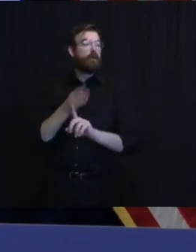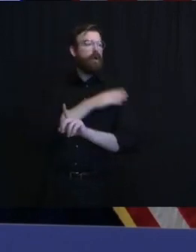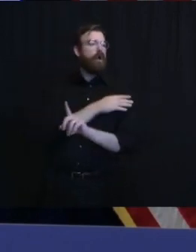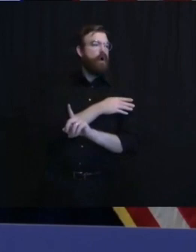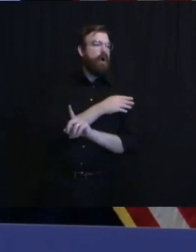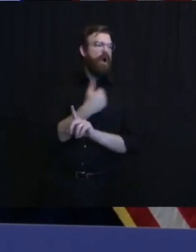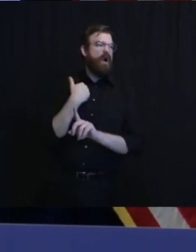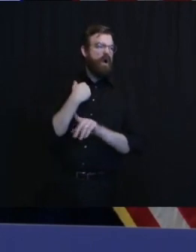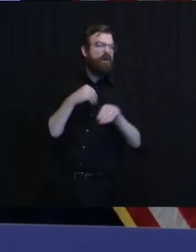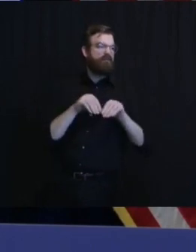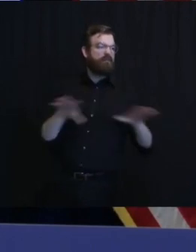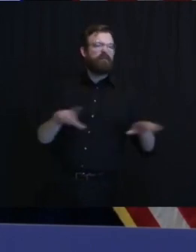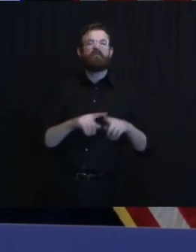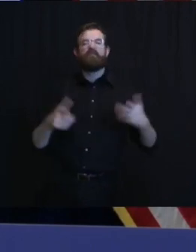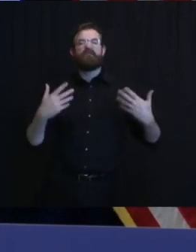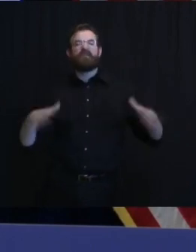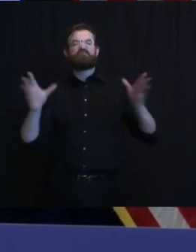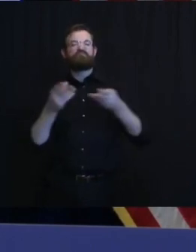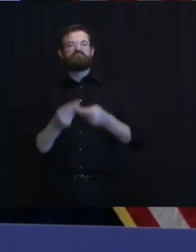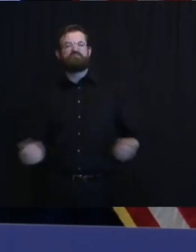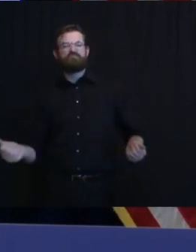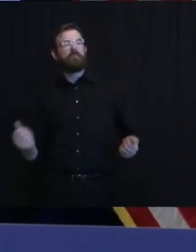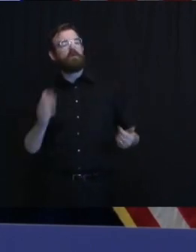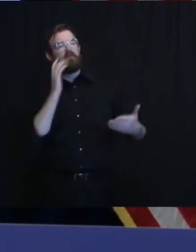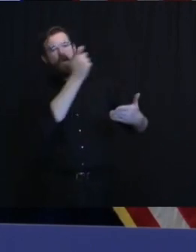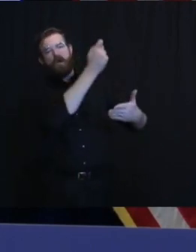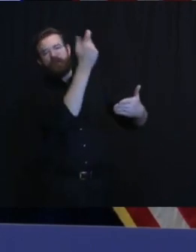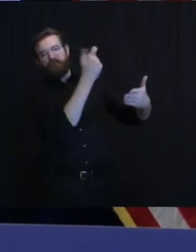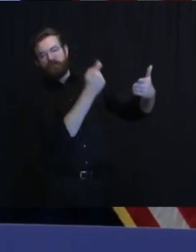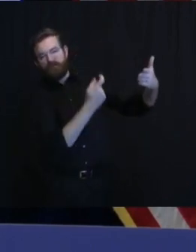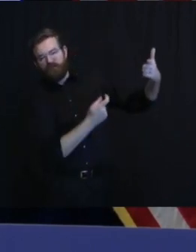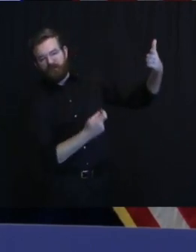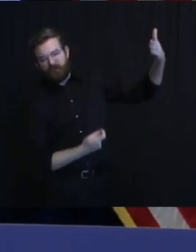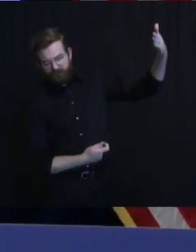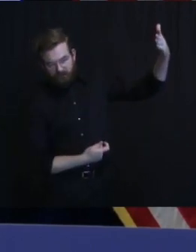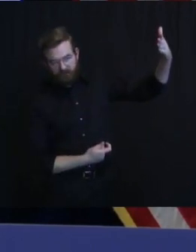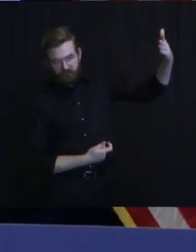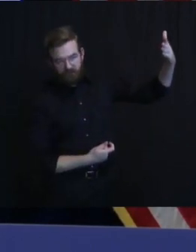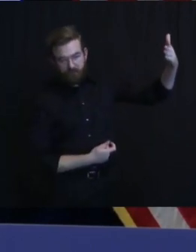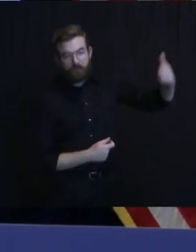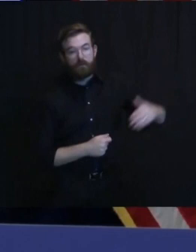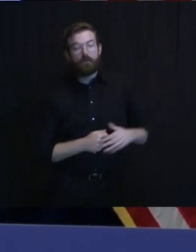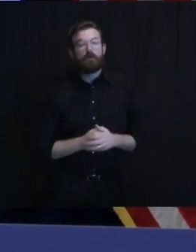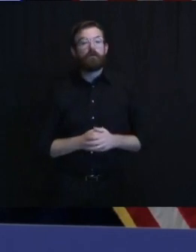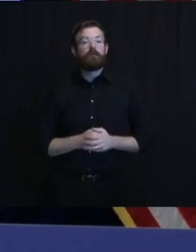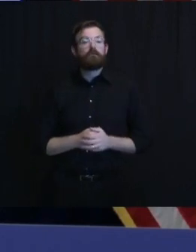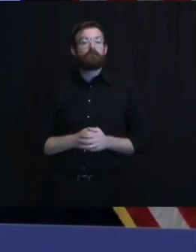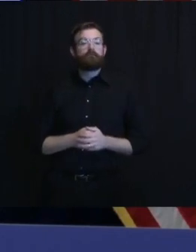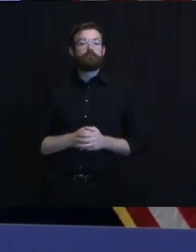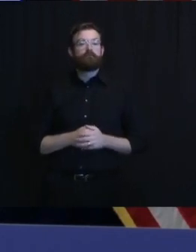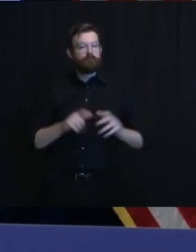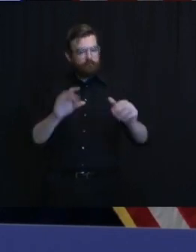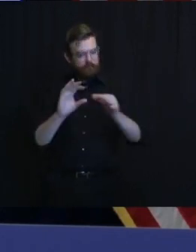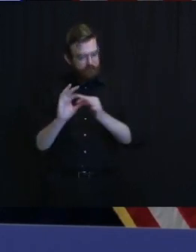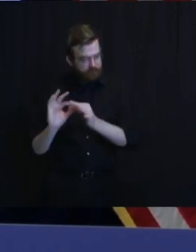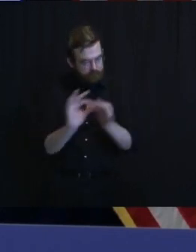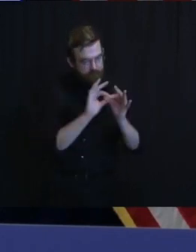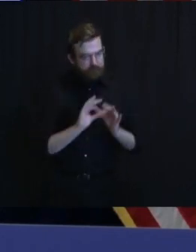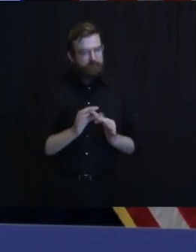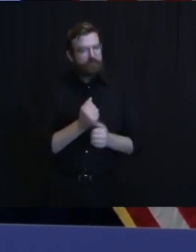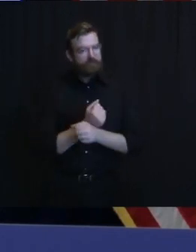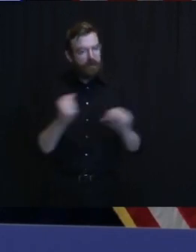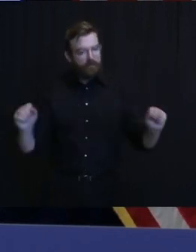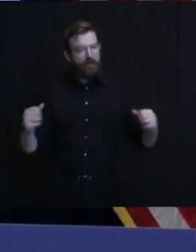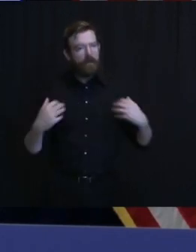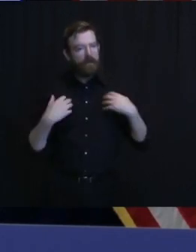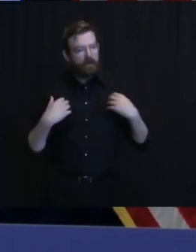healthy. Get tested, wear a mask, and be counted. Thank you. Judy, as always, thank